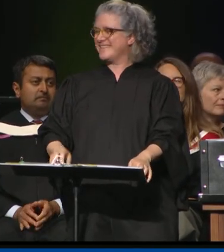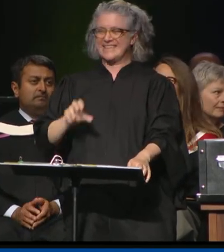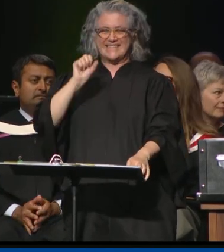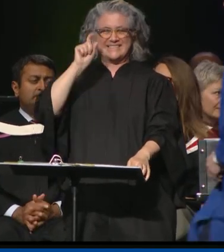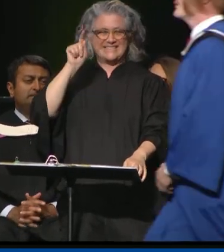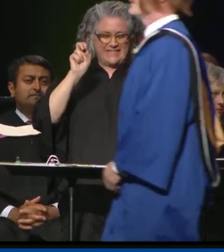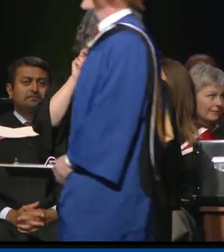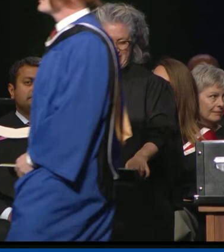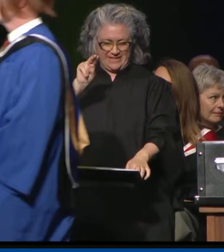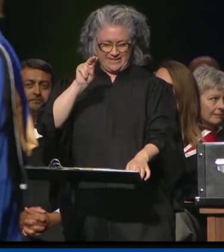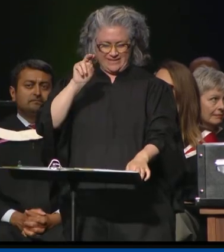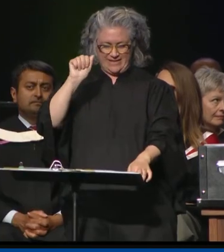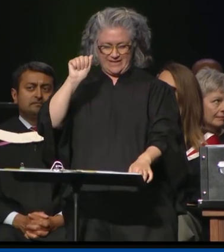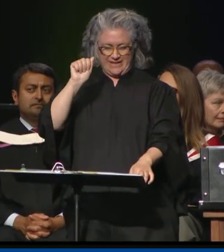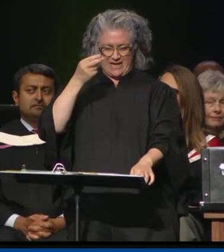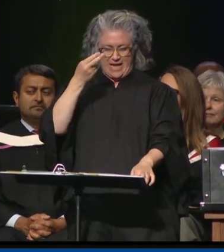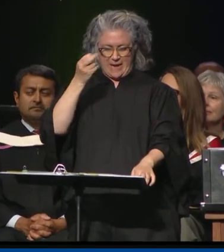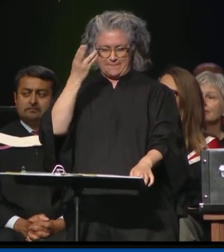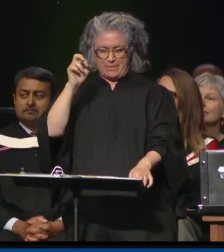Stephen Aber.